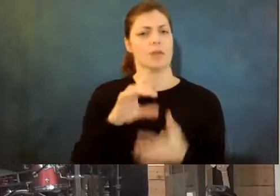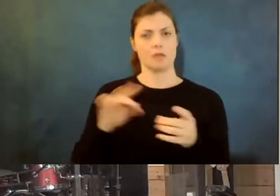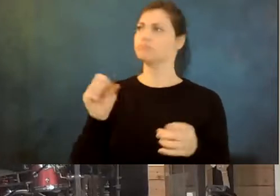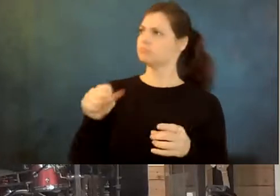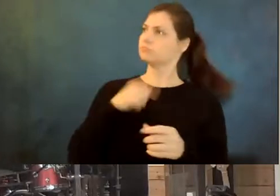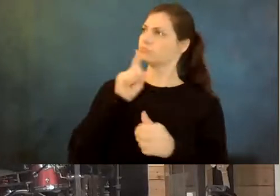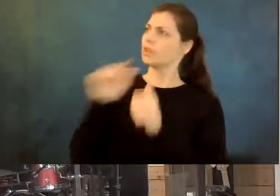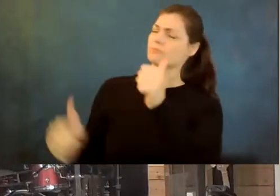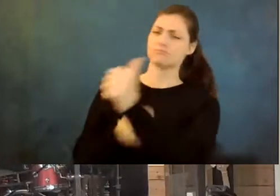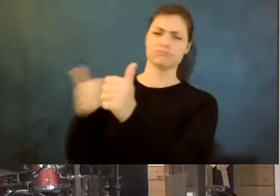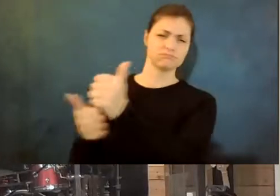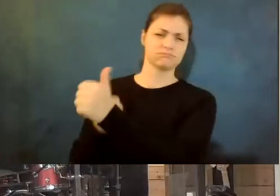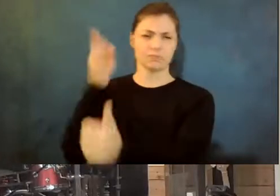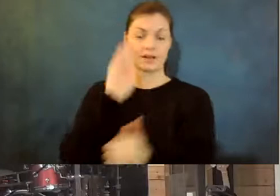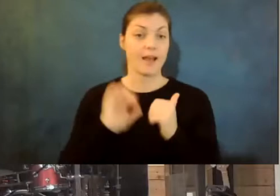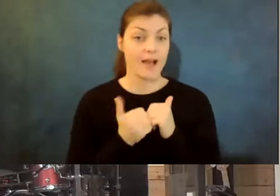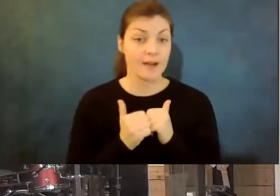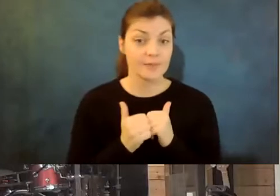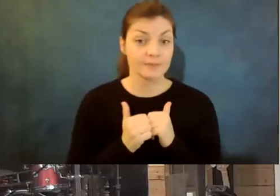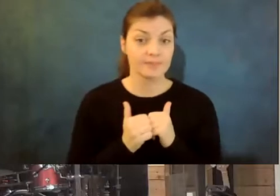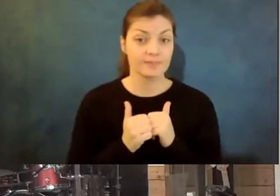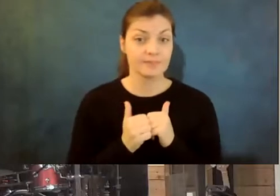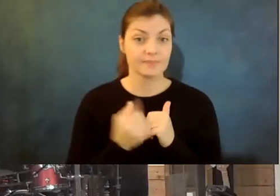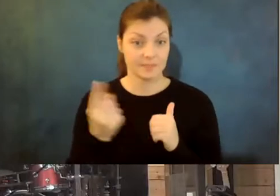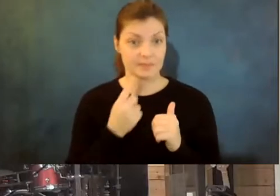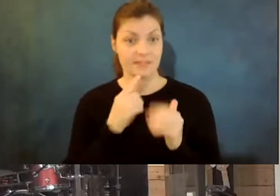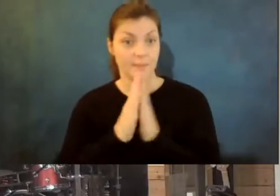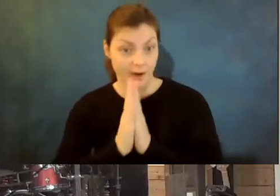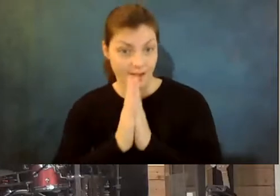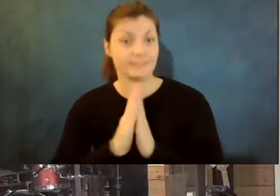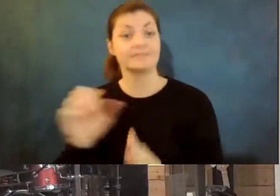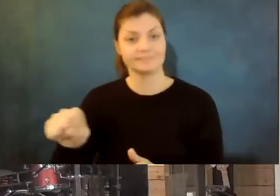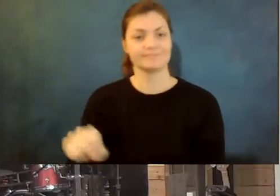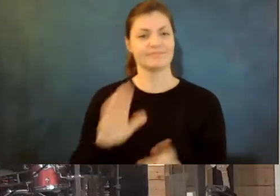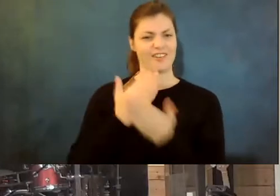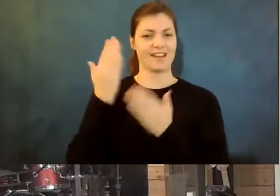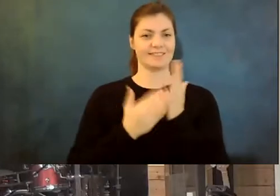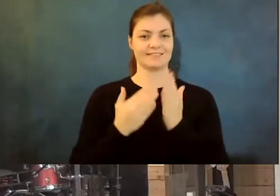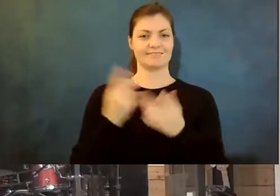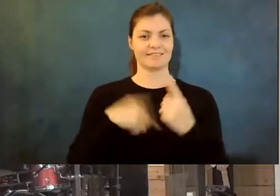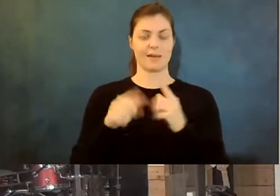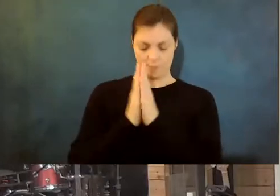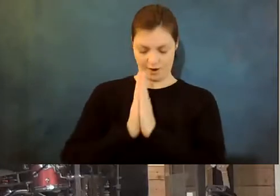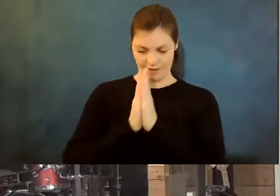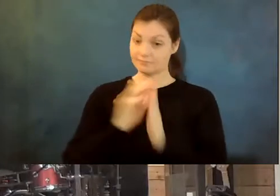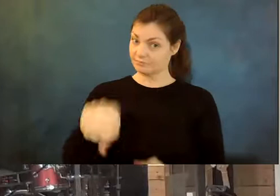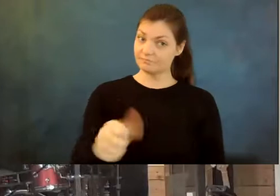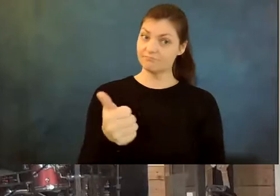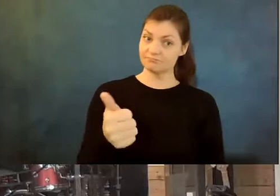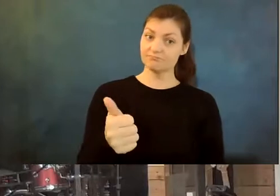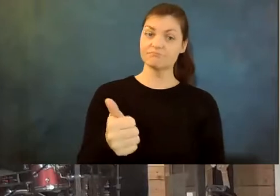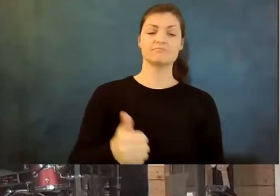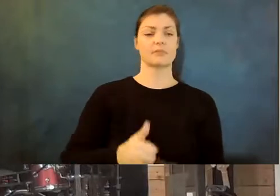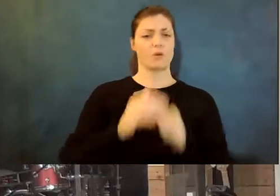Because a lot of people, I see somebody give me like hand signs, praying. That's good. Pray, worship, praise, read